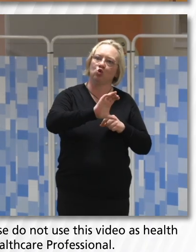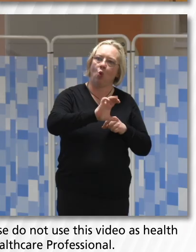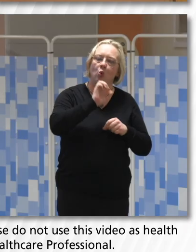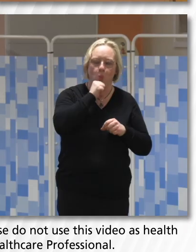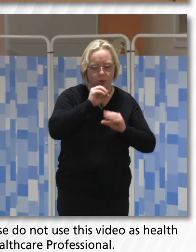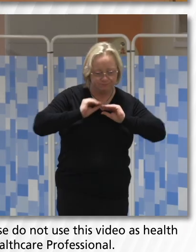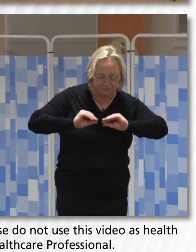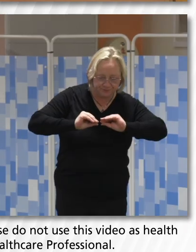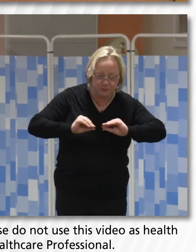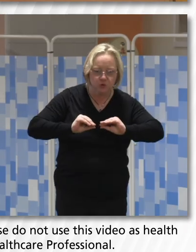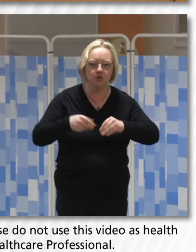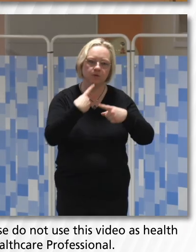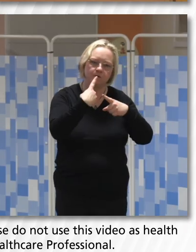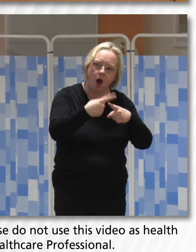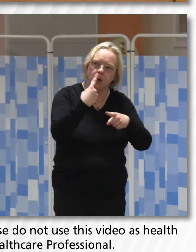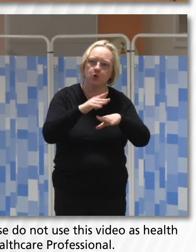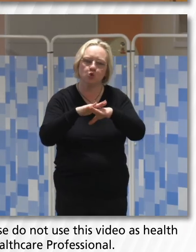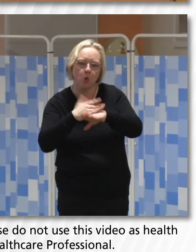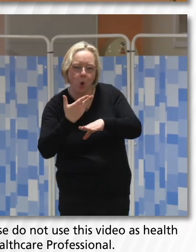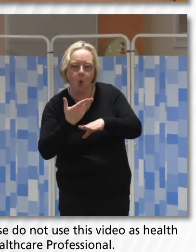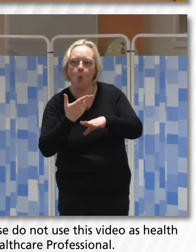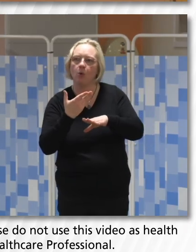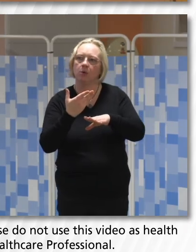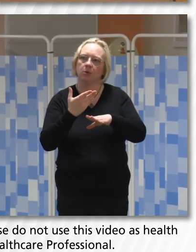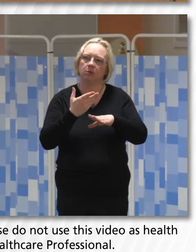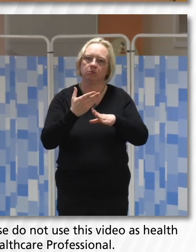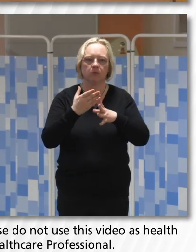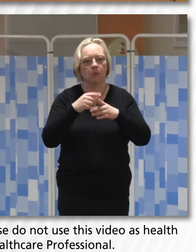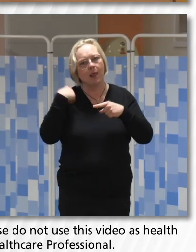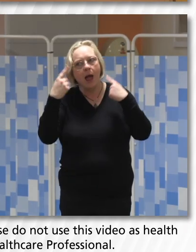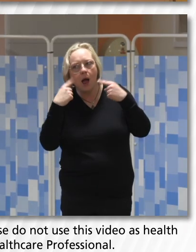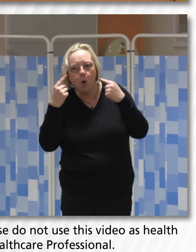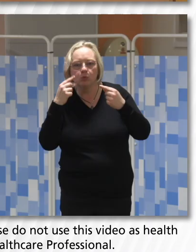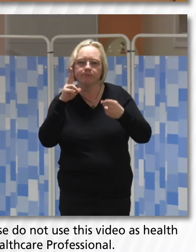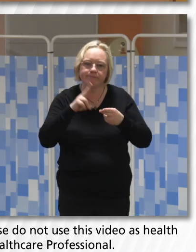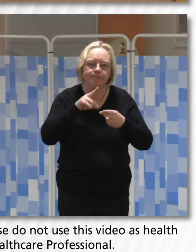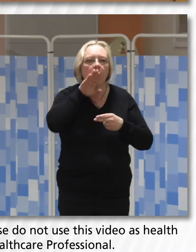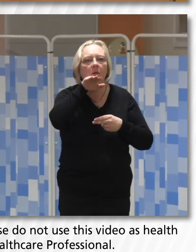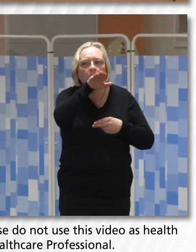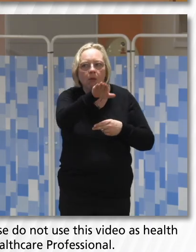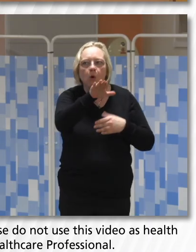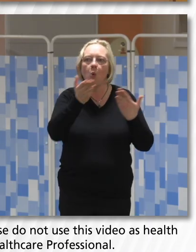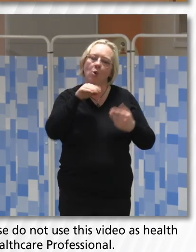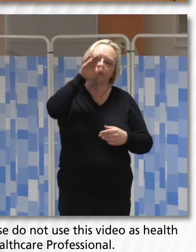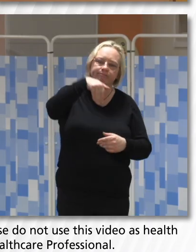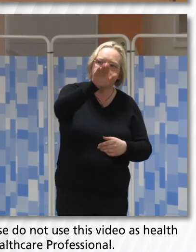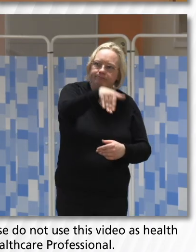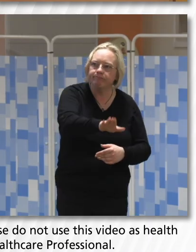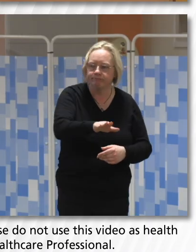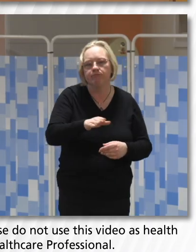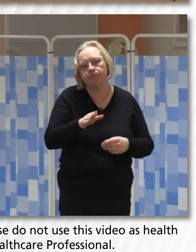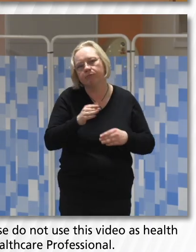and how fast they speak or how slow they speak, and whether it's monotonous or needs a bit more tone. They work on all of